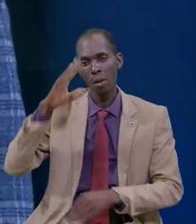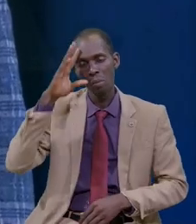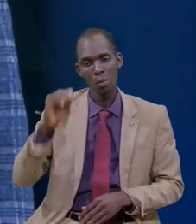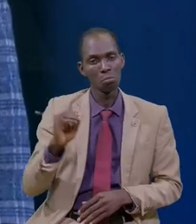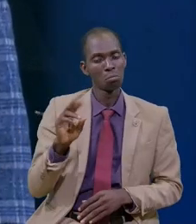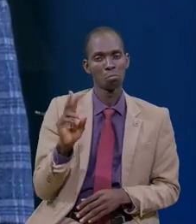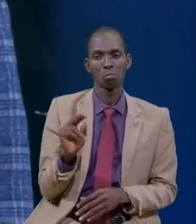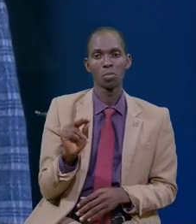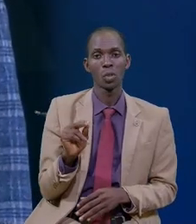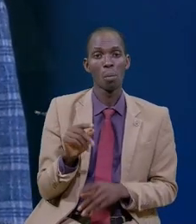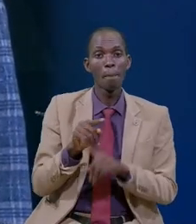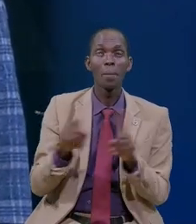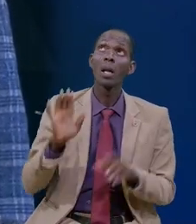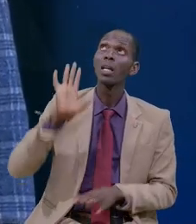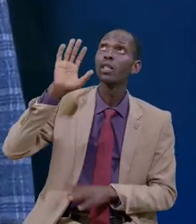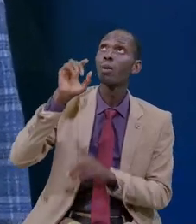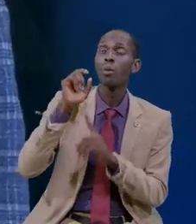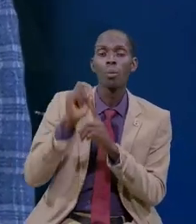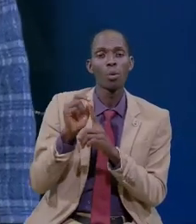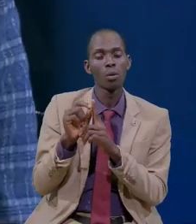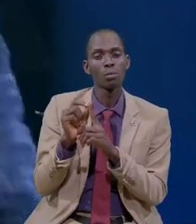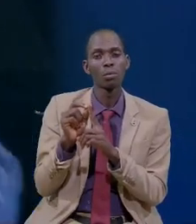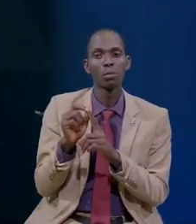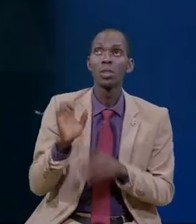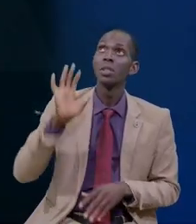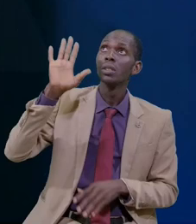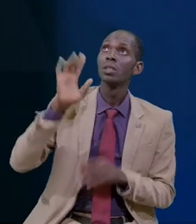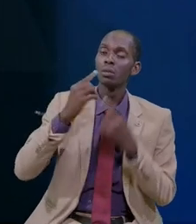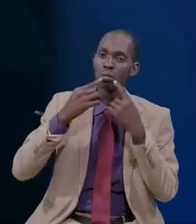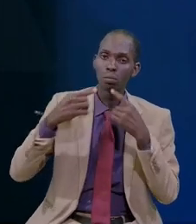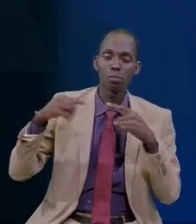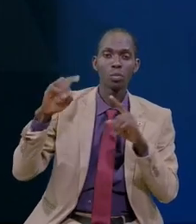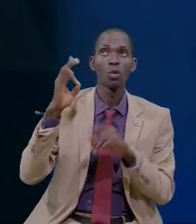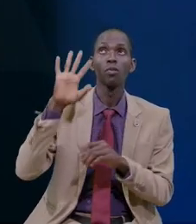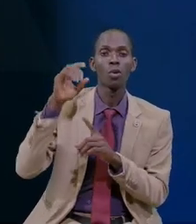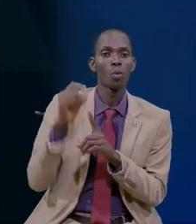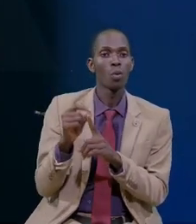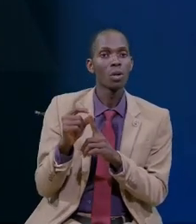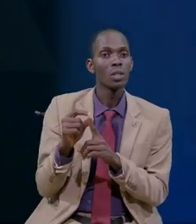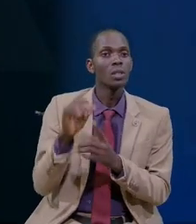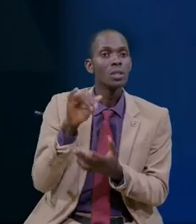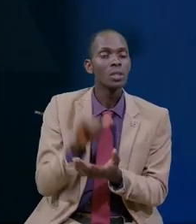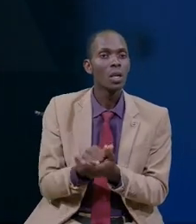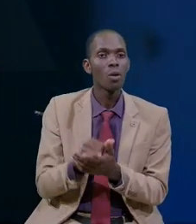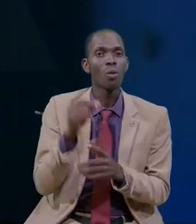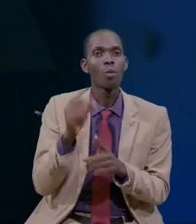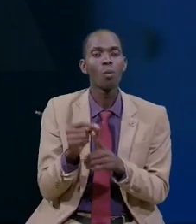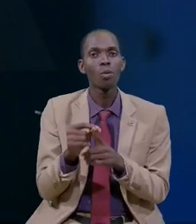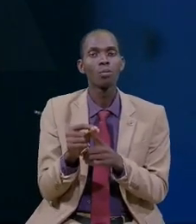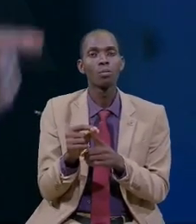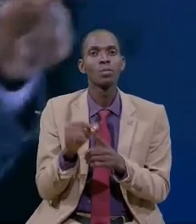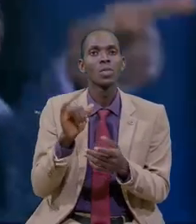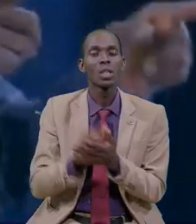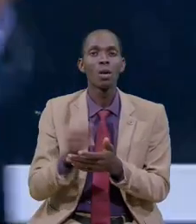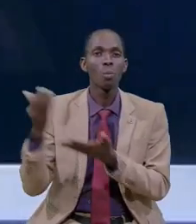lui. Word. Sa parole. His declaration. Sa déclaration. That's what brought the healing. C'est ça qui apporte la